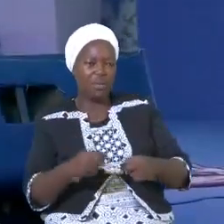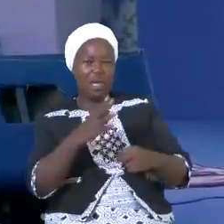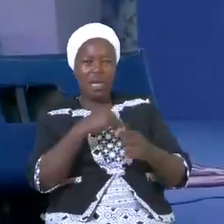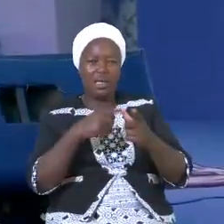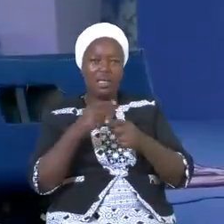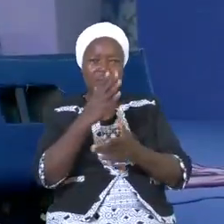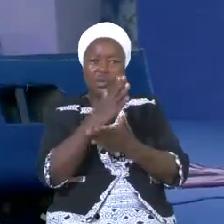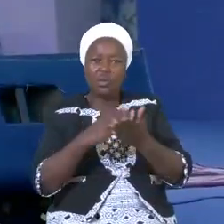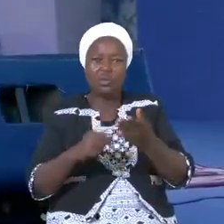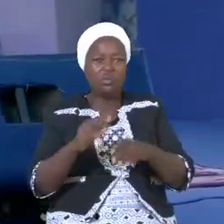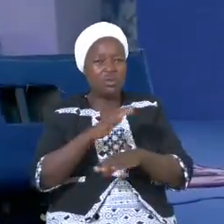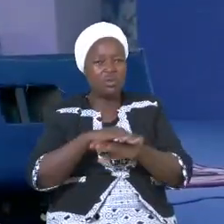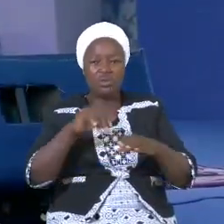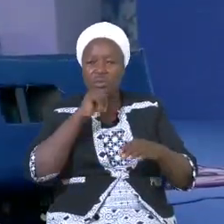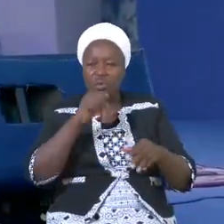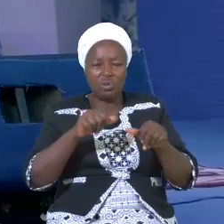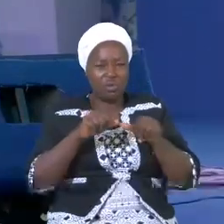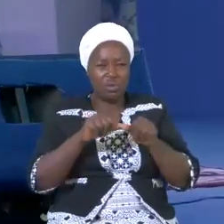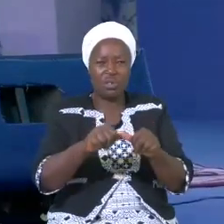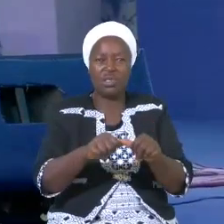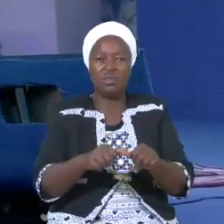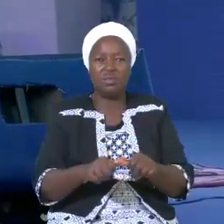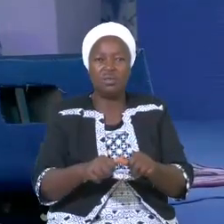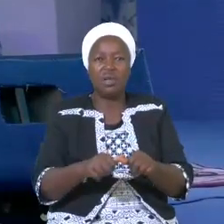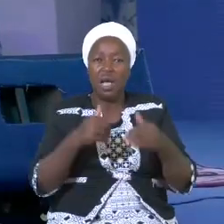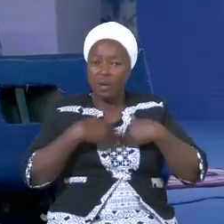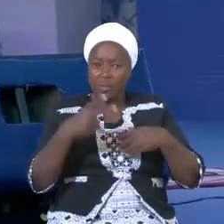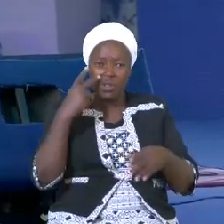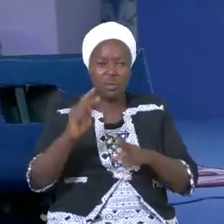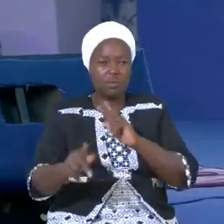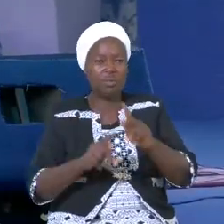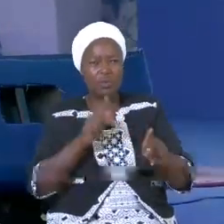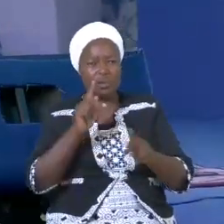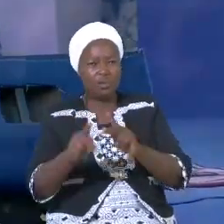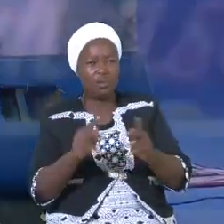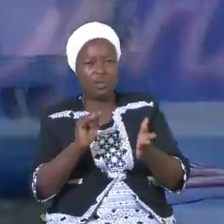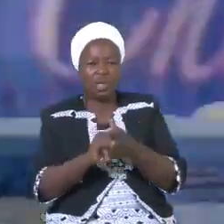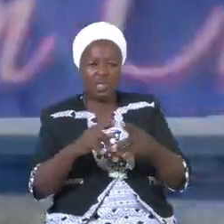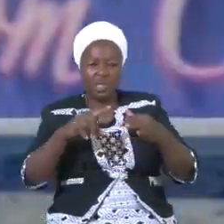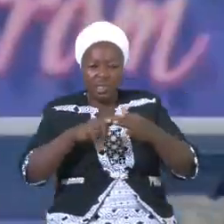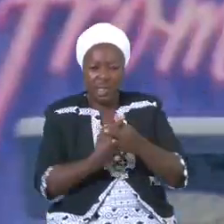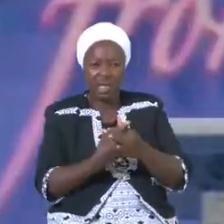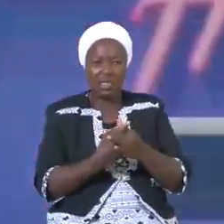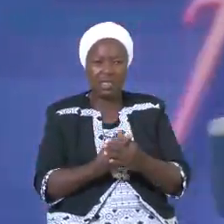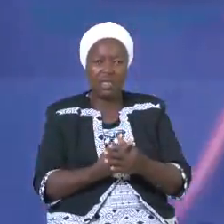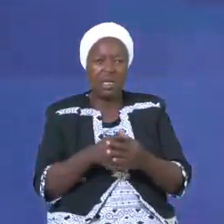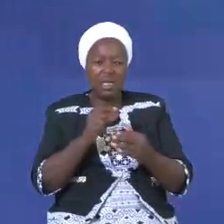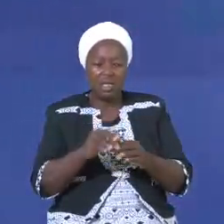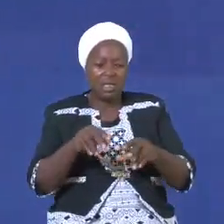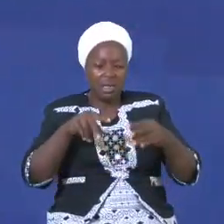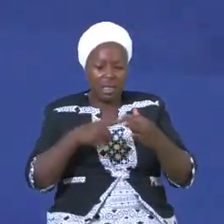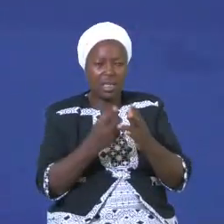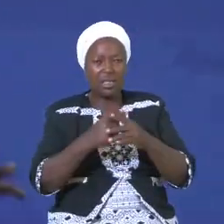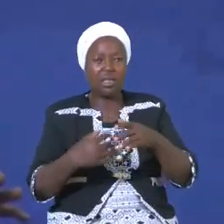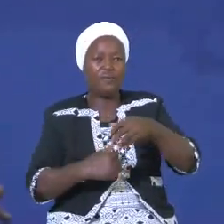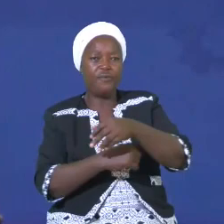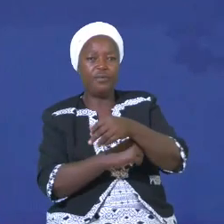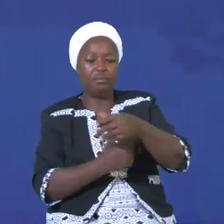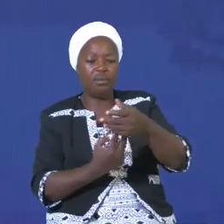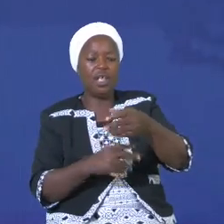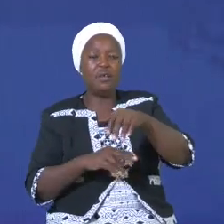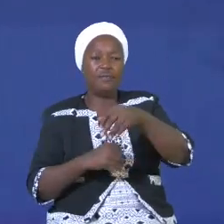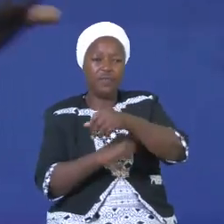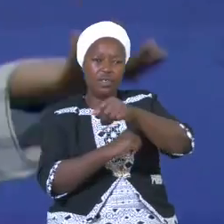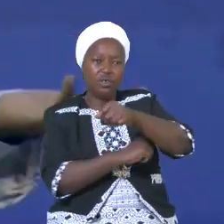not continue have you seen people that start delayed the foundation they build